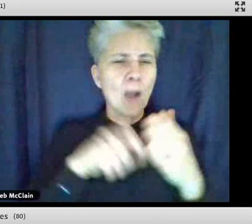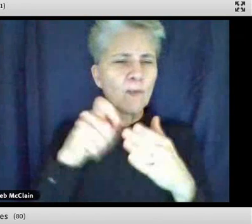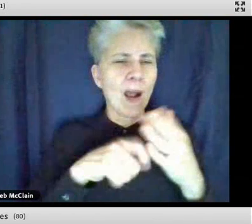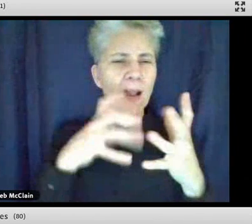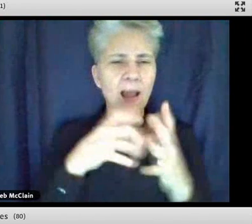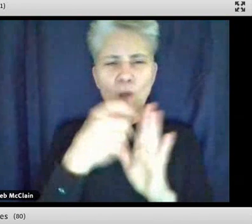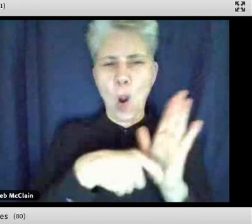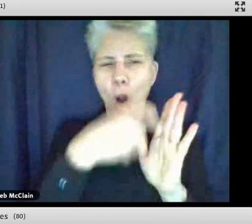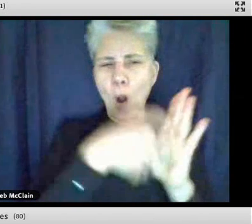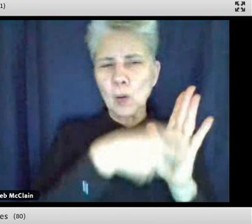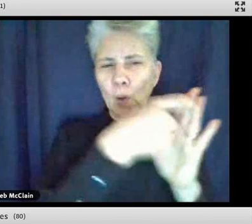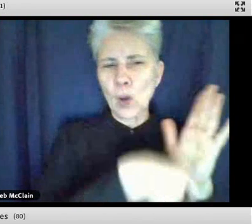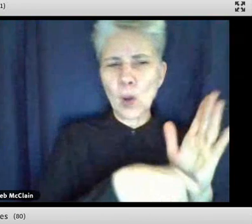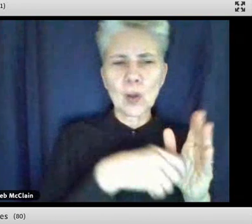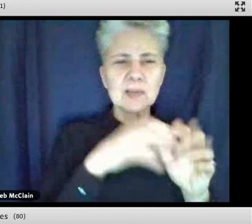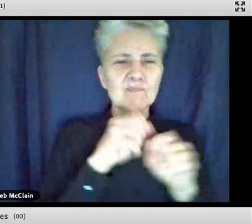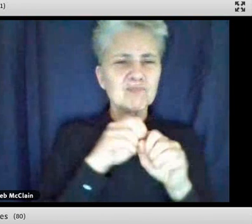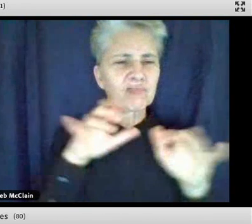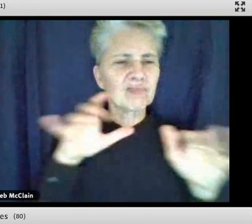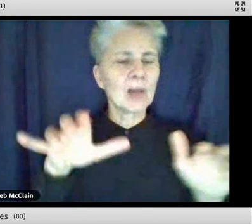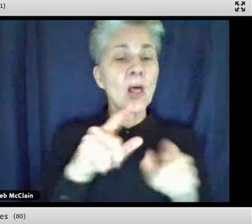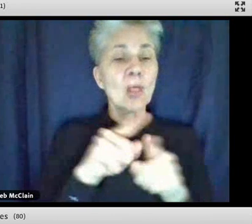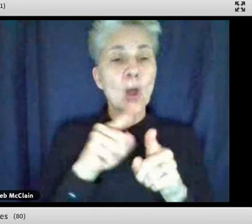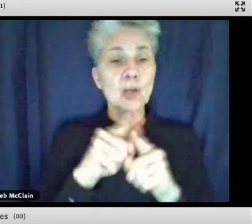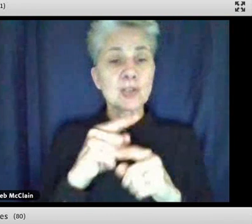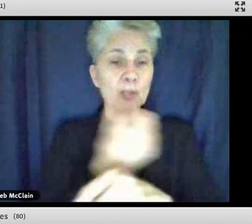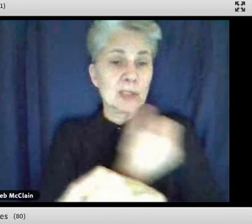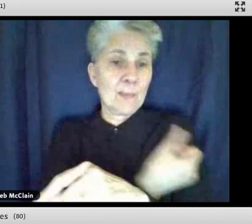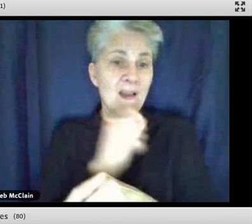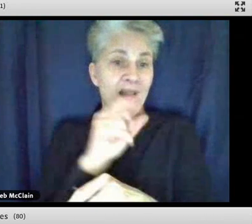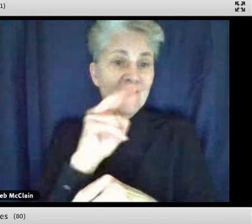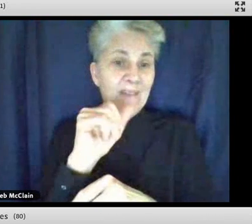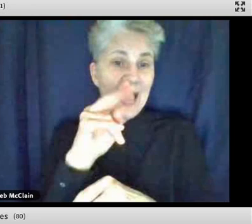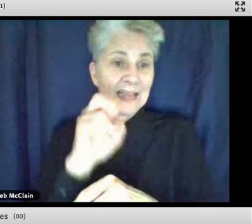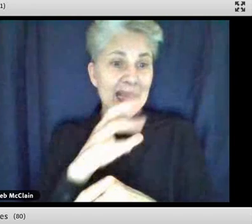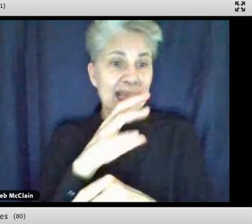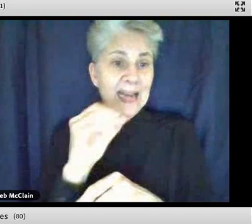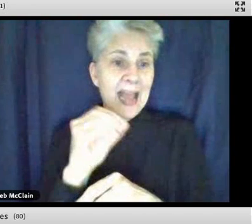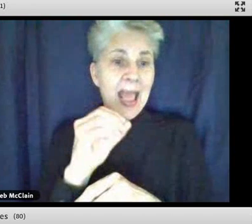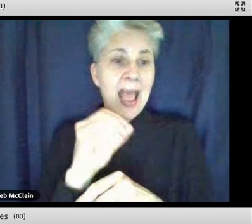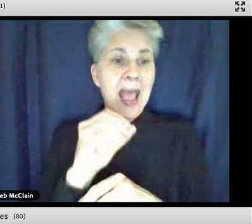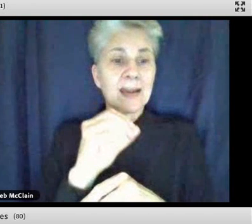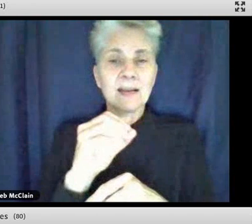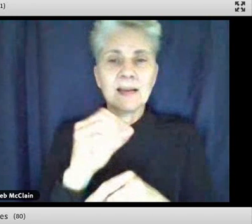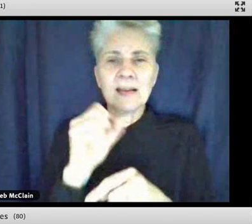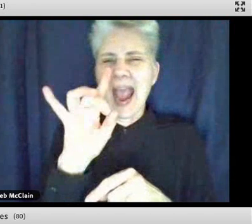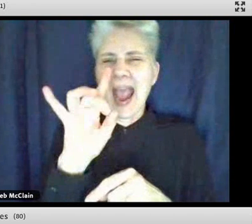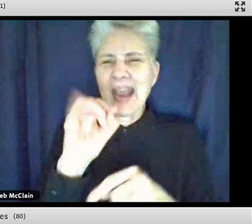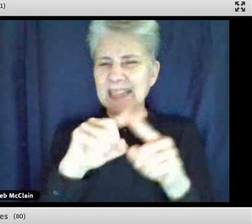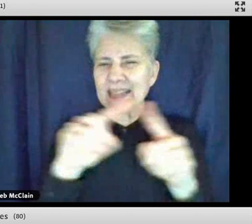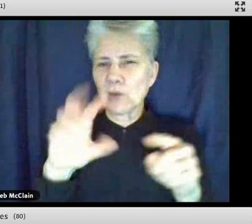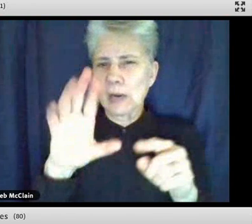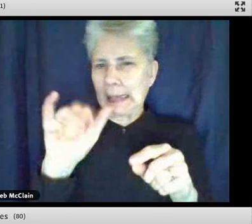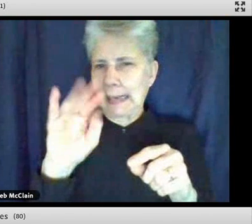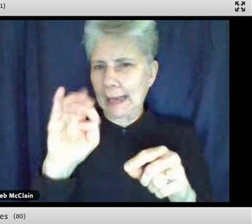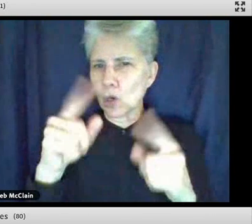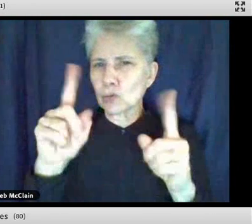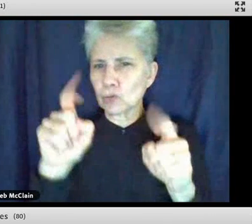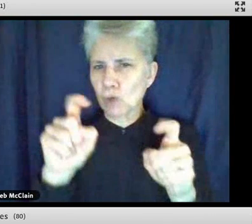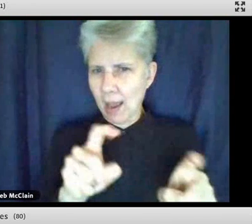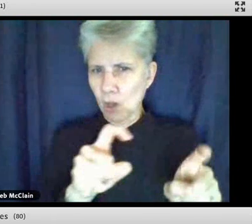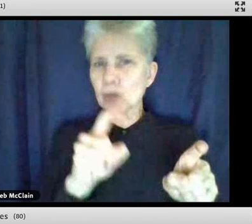articles, and there's already some vaccine prototypes and 80 clinical trials underway. So things are going to come.